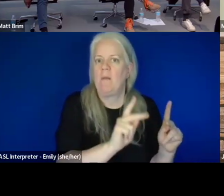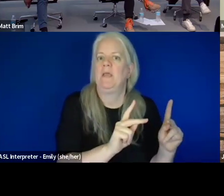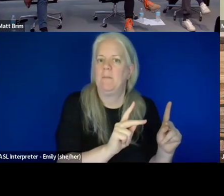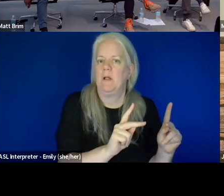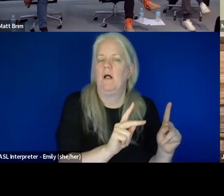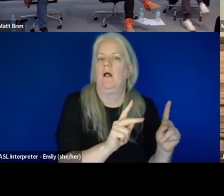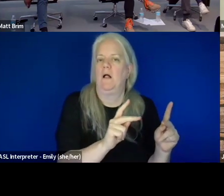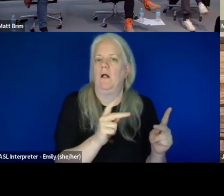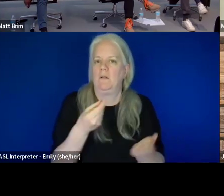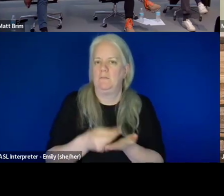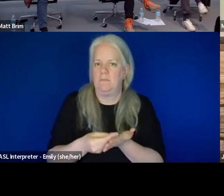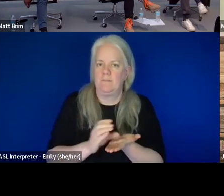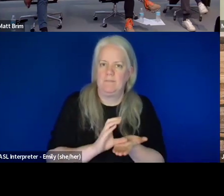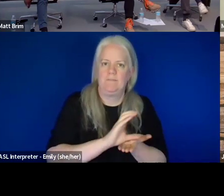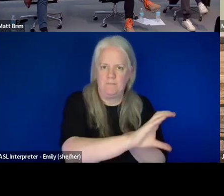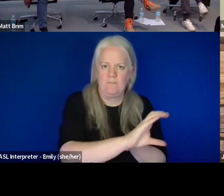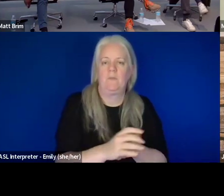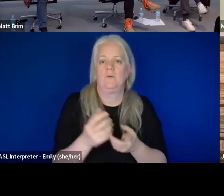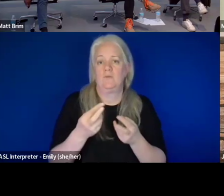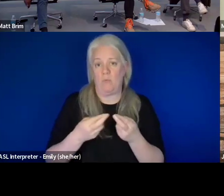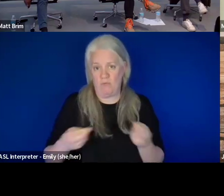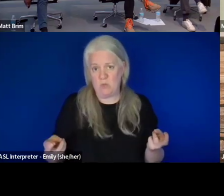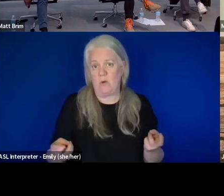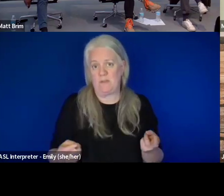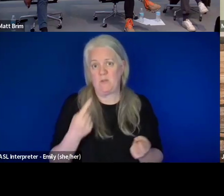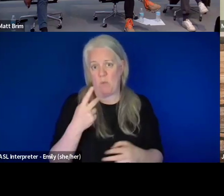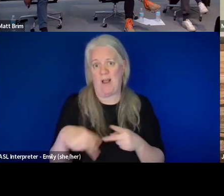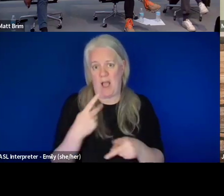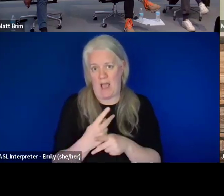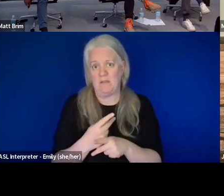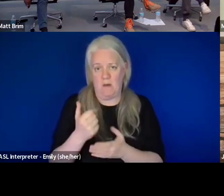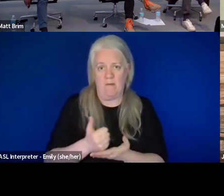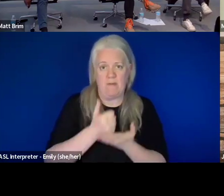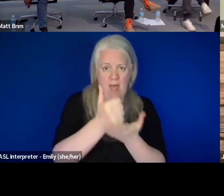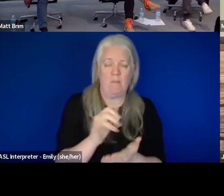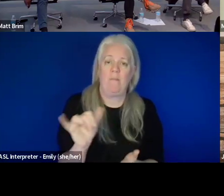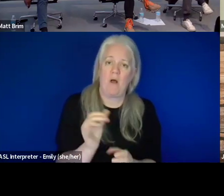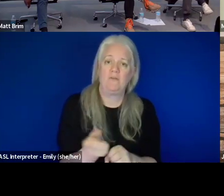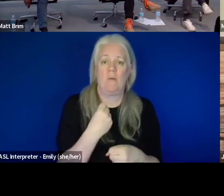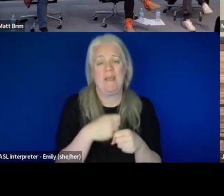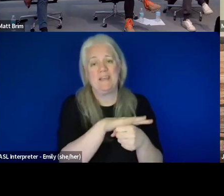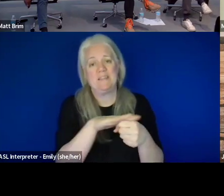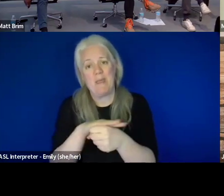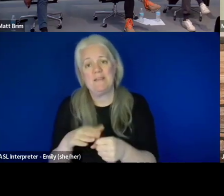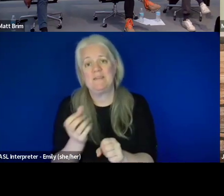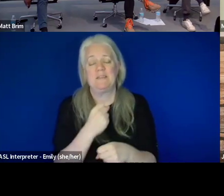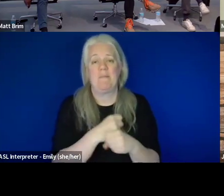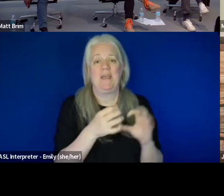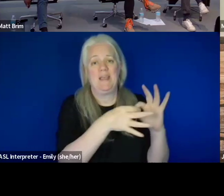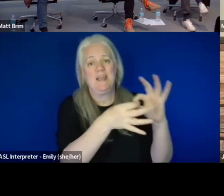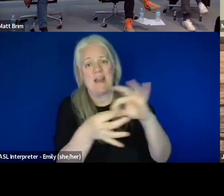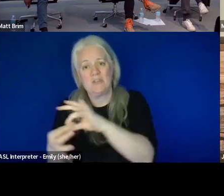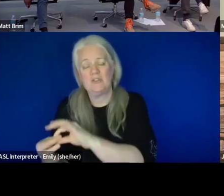resource is one type of intervention, creating spaces, connections, alliances,